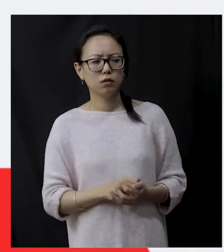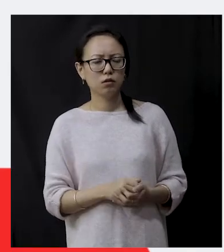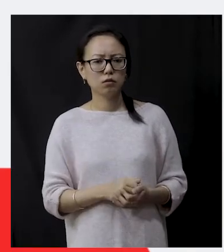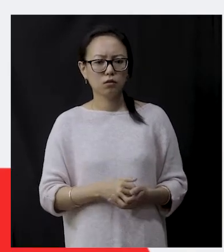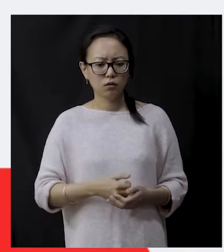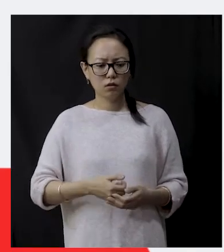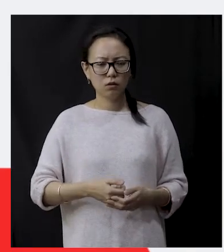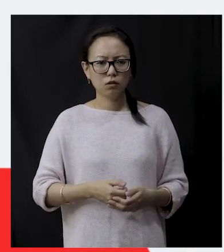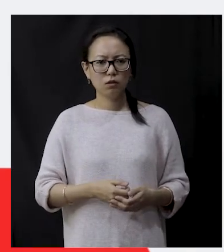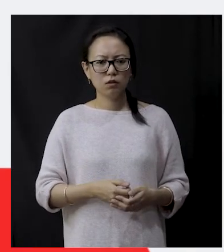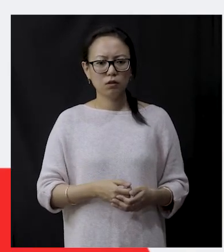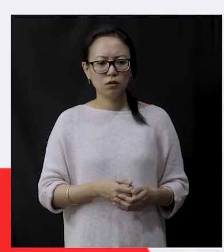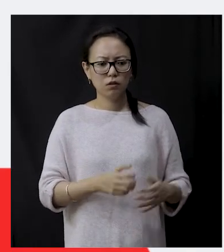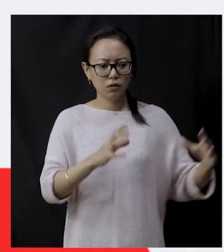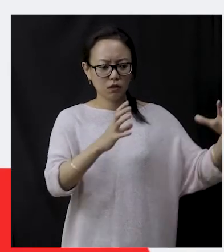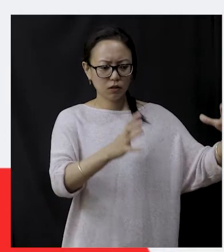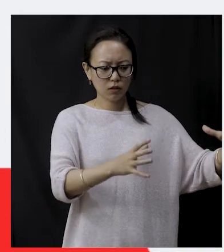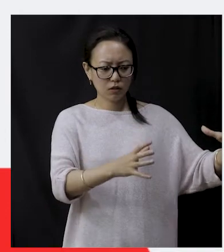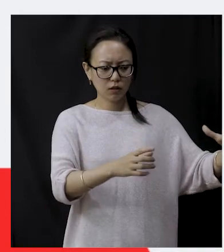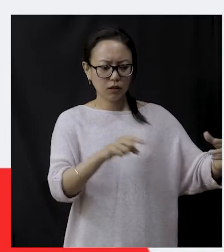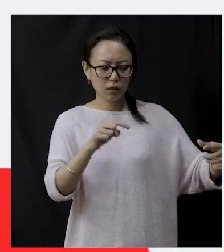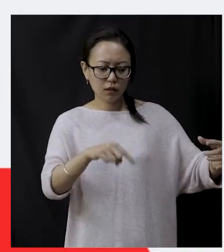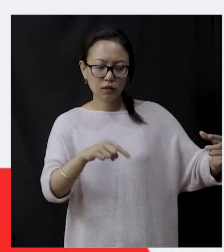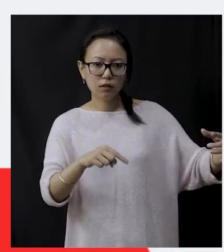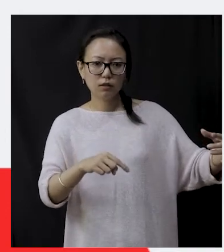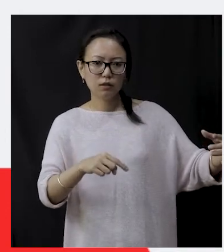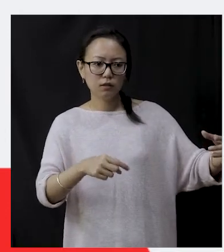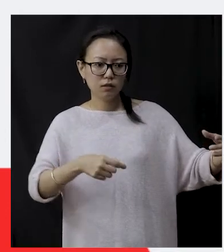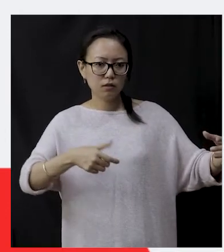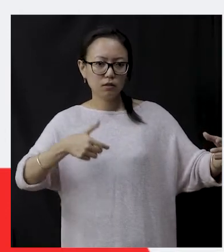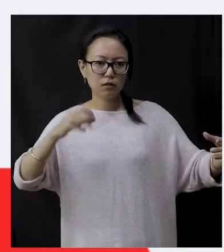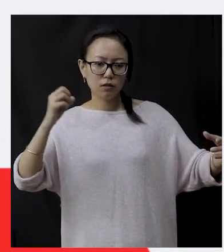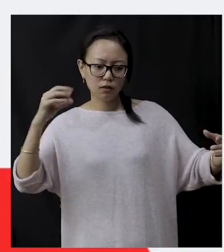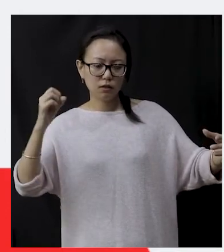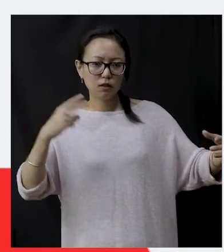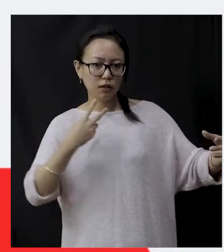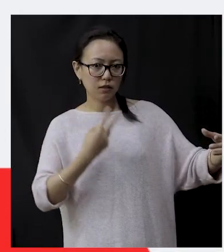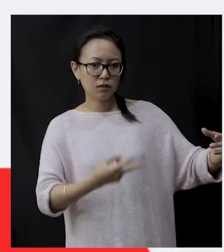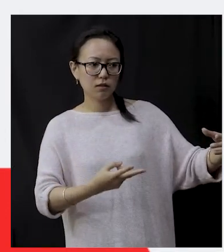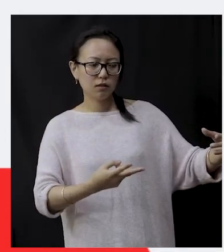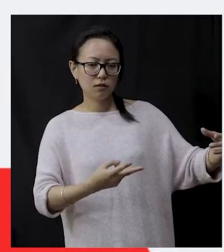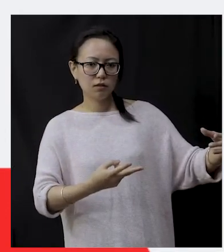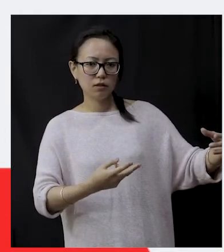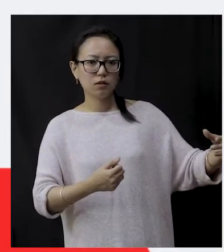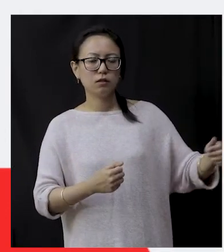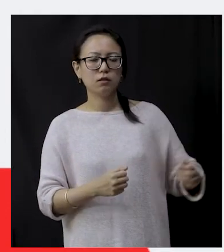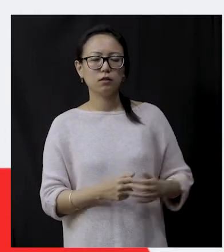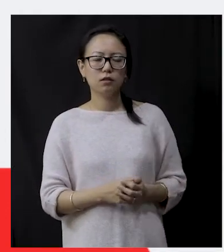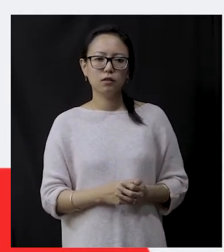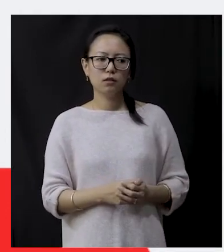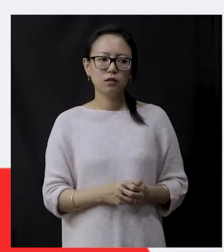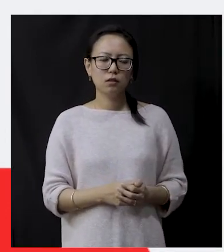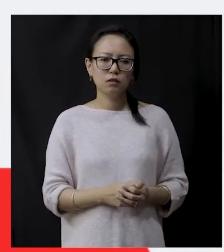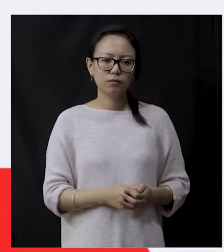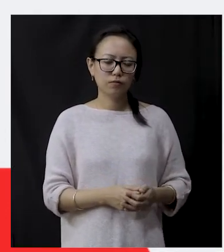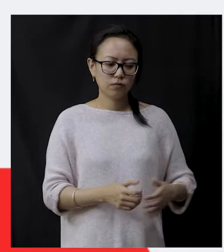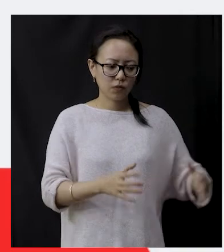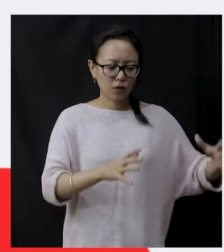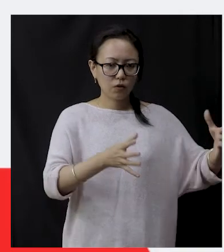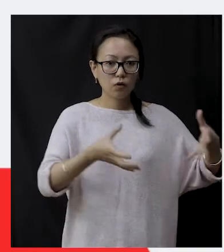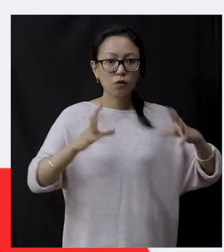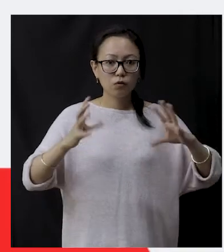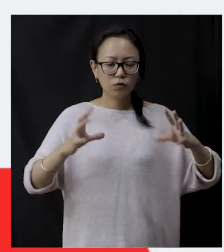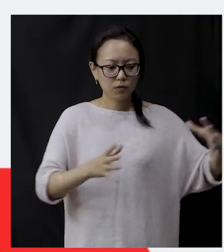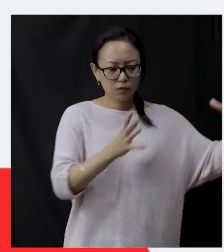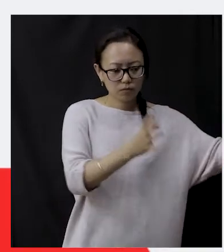of the globe faces the light, right? only this side of the globe faces the